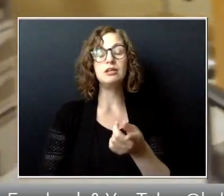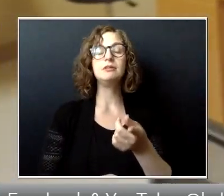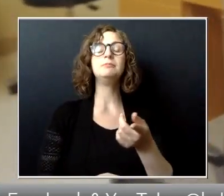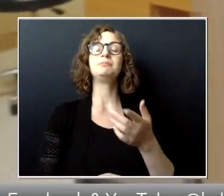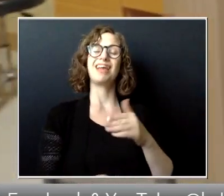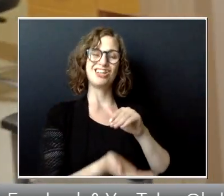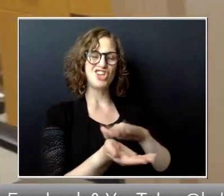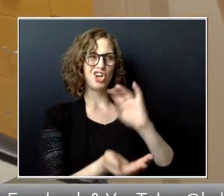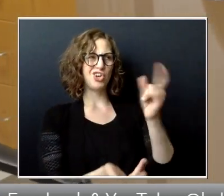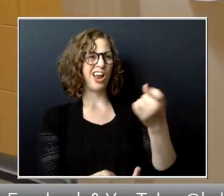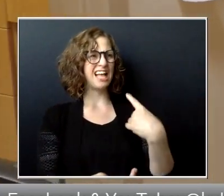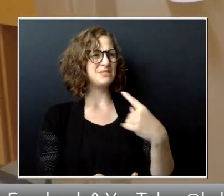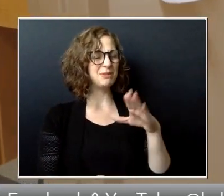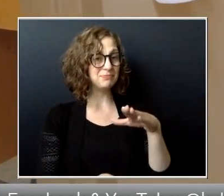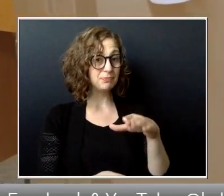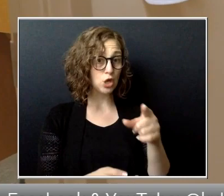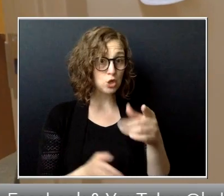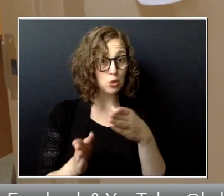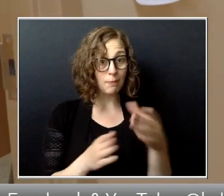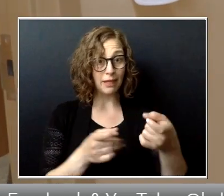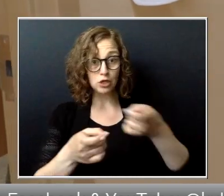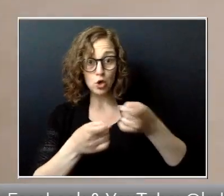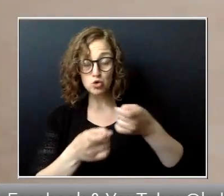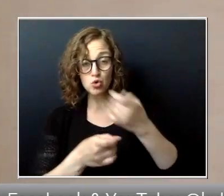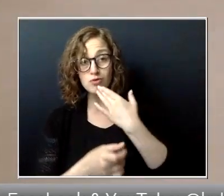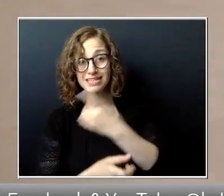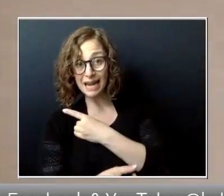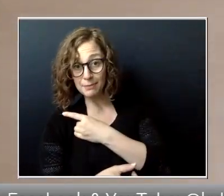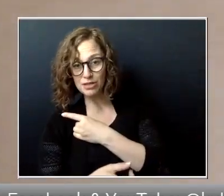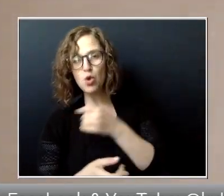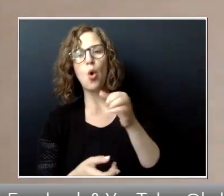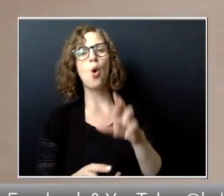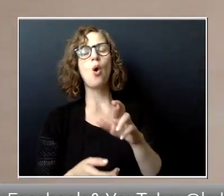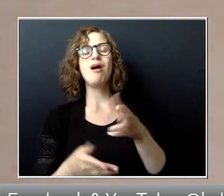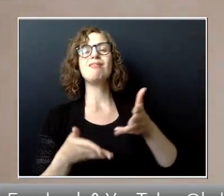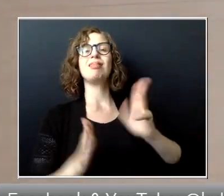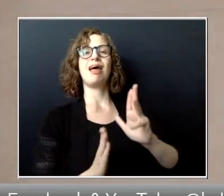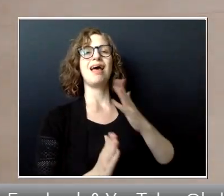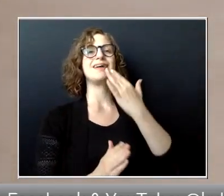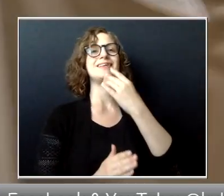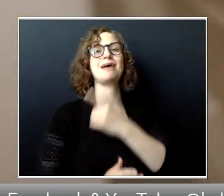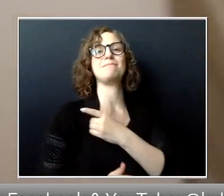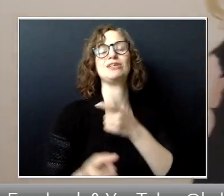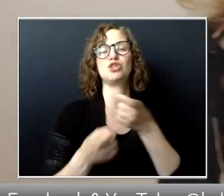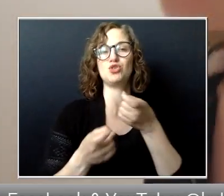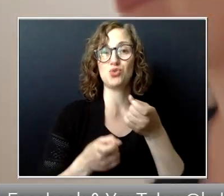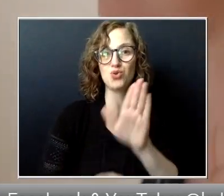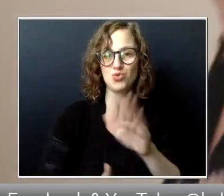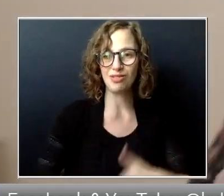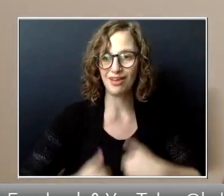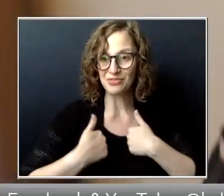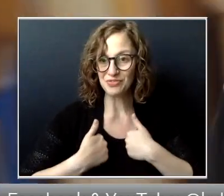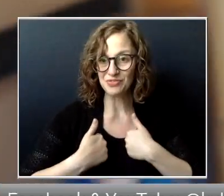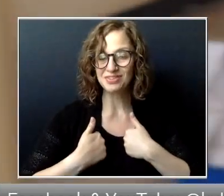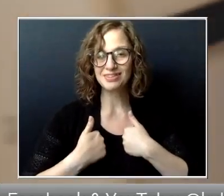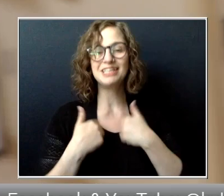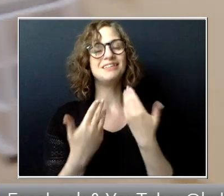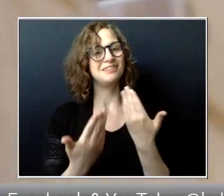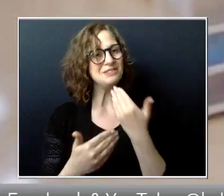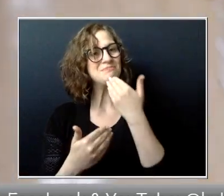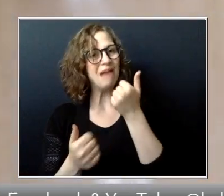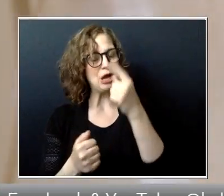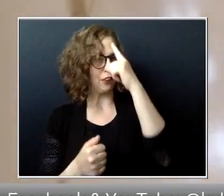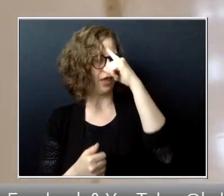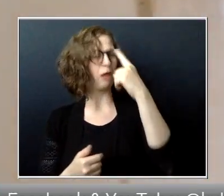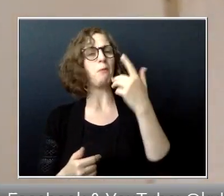let diabetes control your life?" I think it's better to think that you can control your diabetes rather than letting it control your life